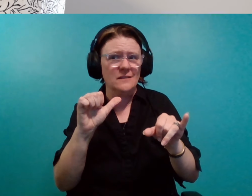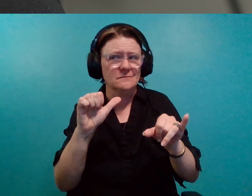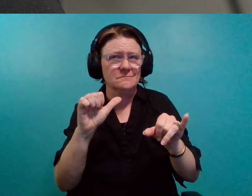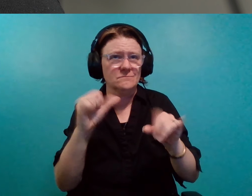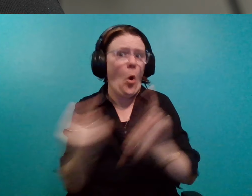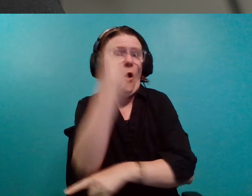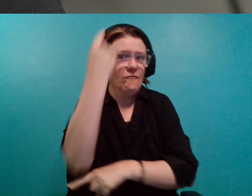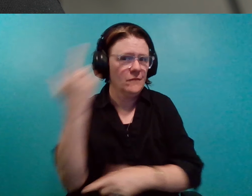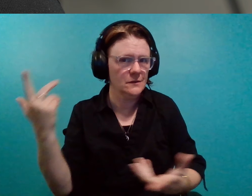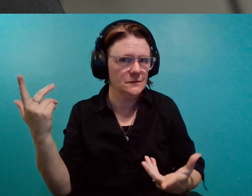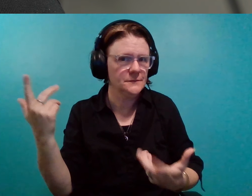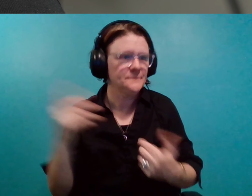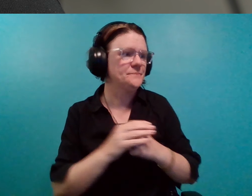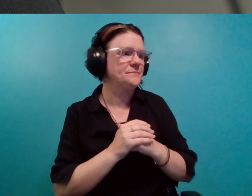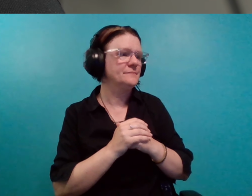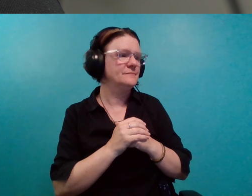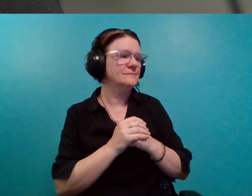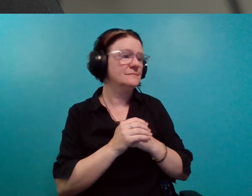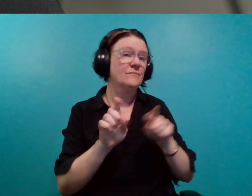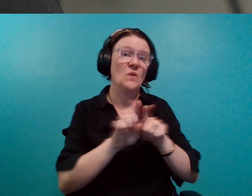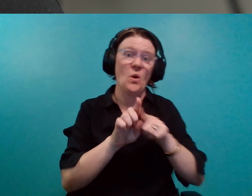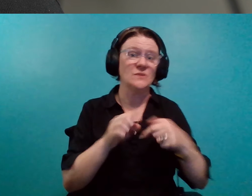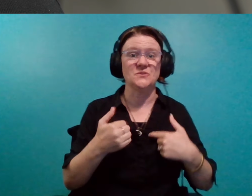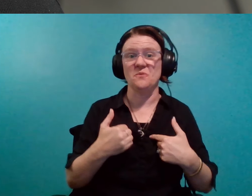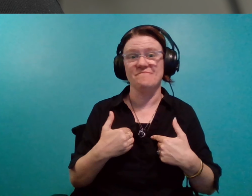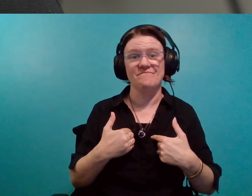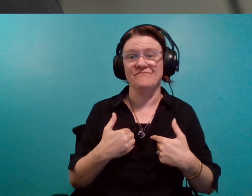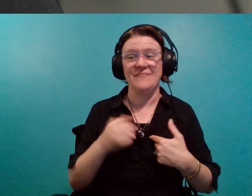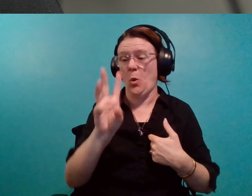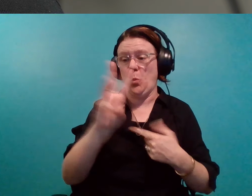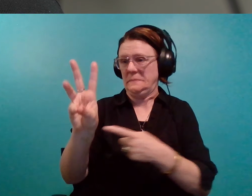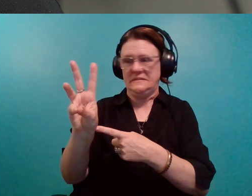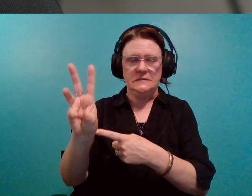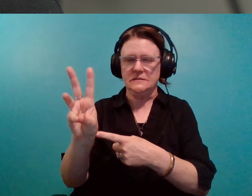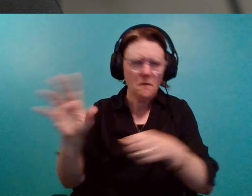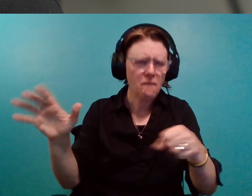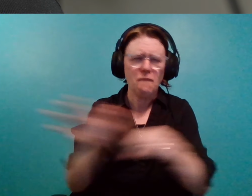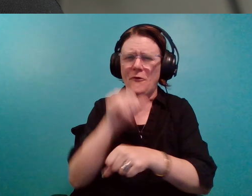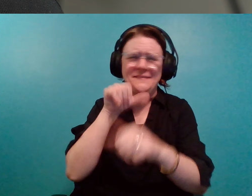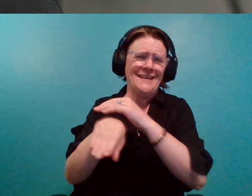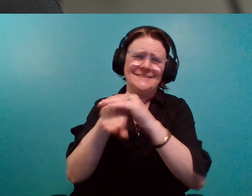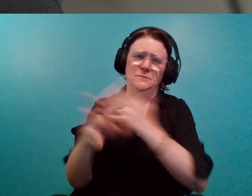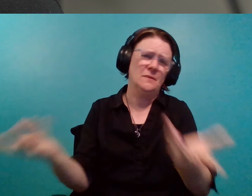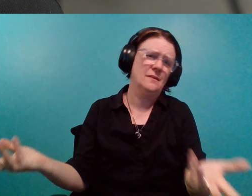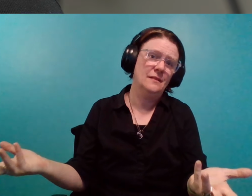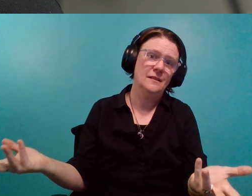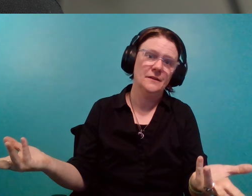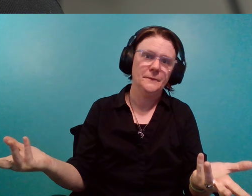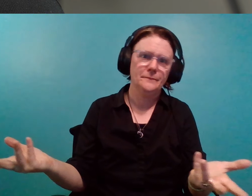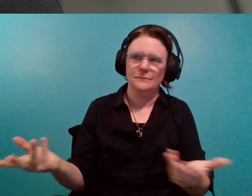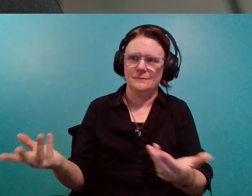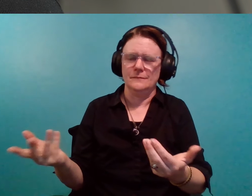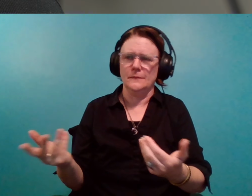lifestyle. And at the end of the day, you've got websites that are just completely not accessible altogether,